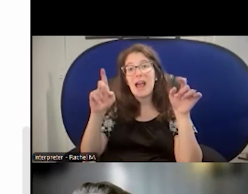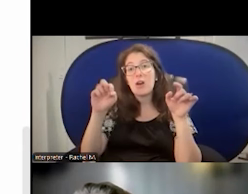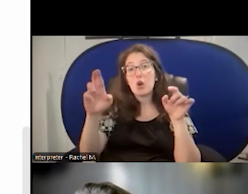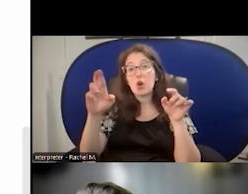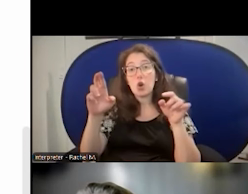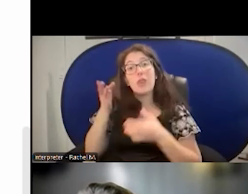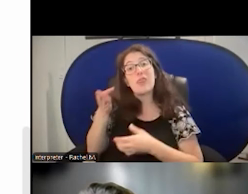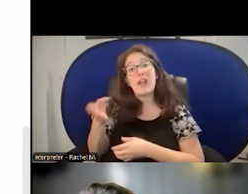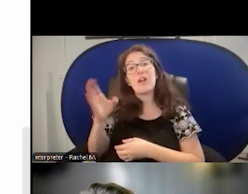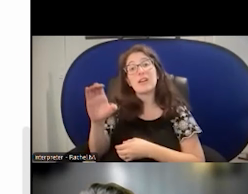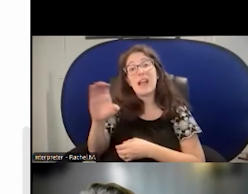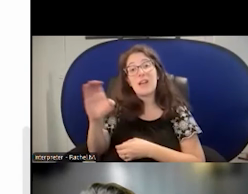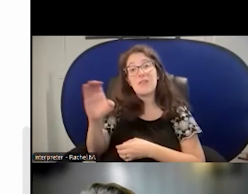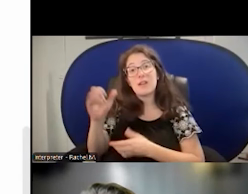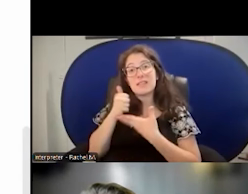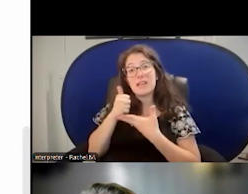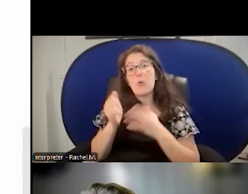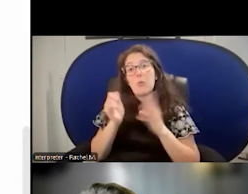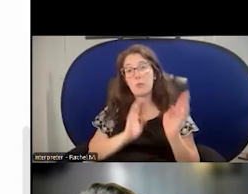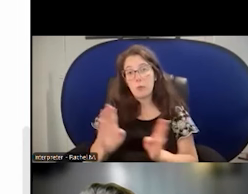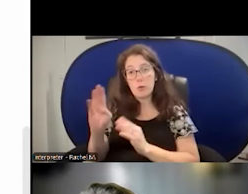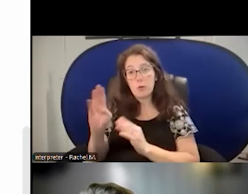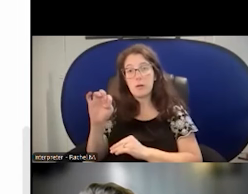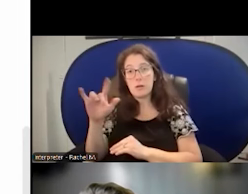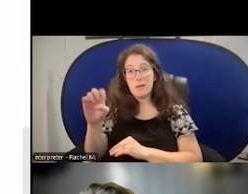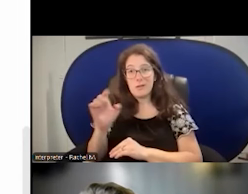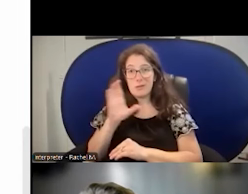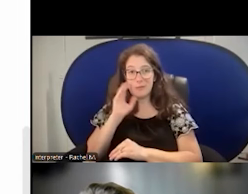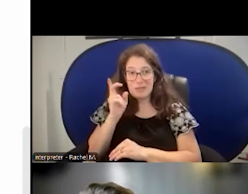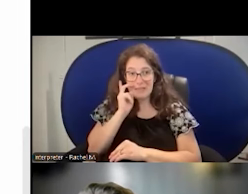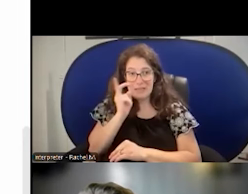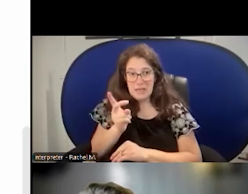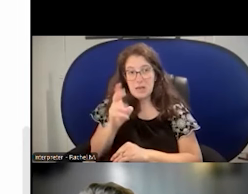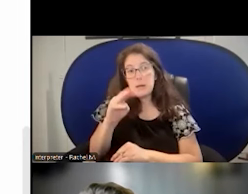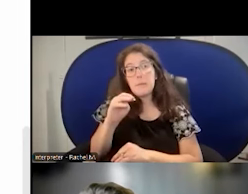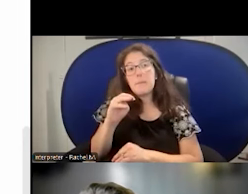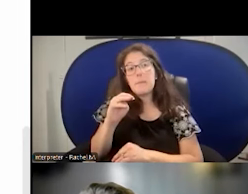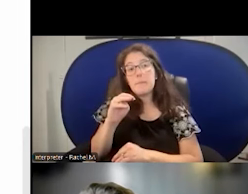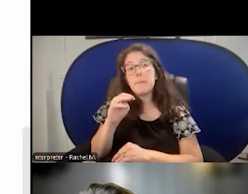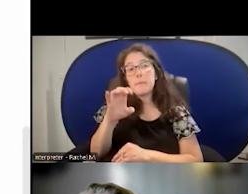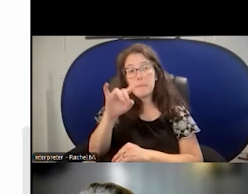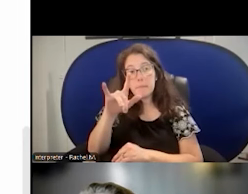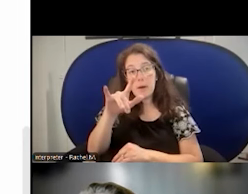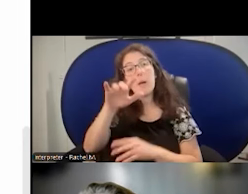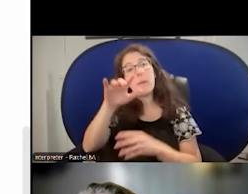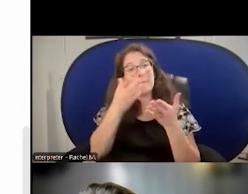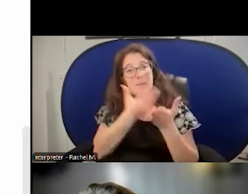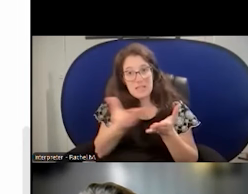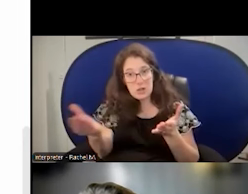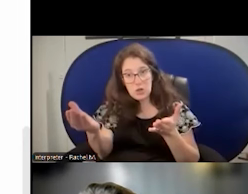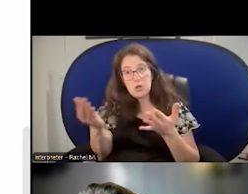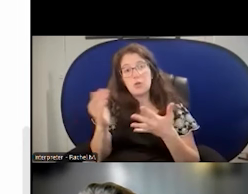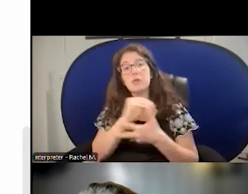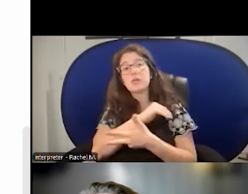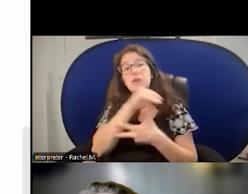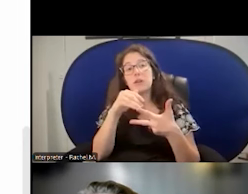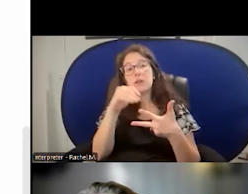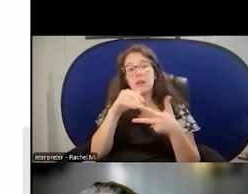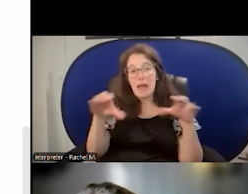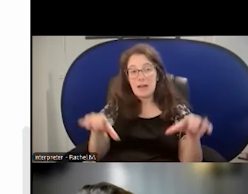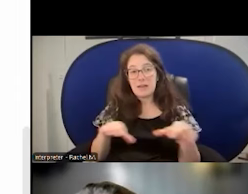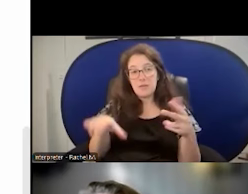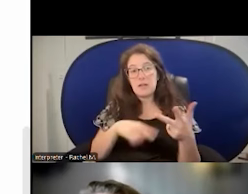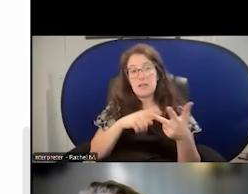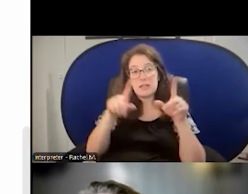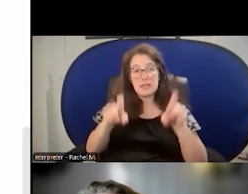the module. So you'll see here materials, activities, and assessments. So my materials are my